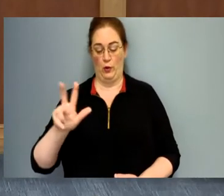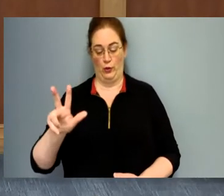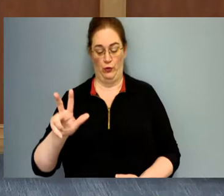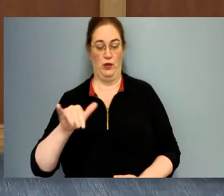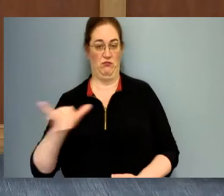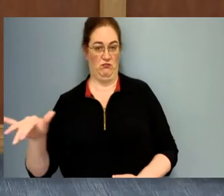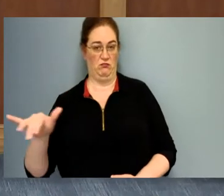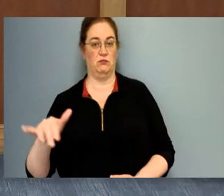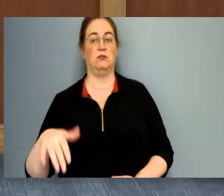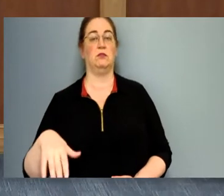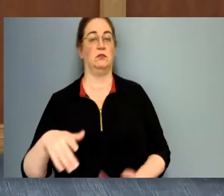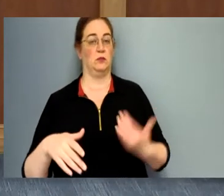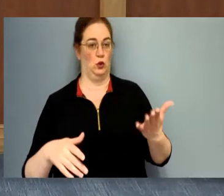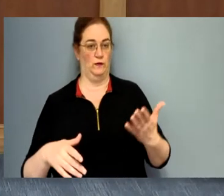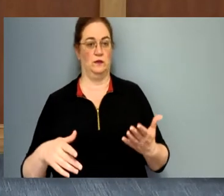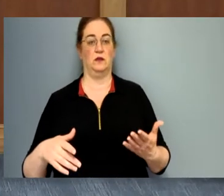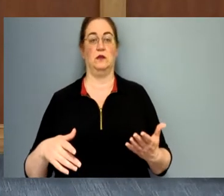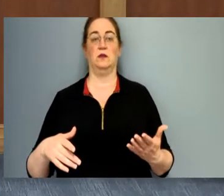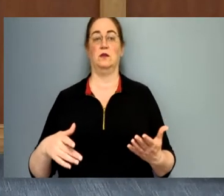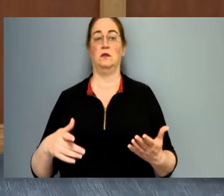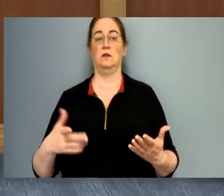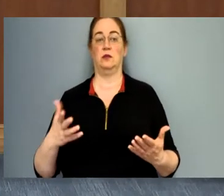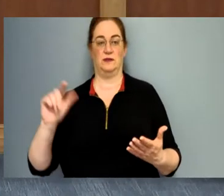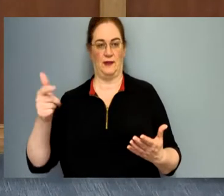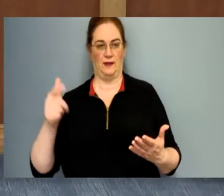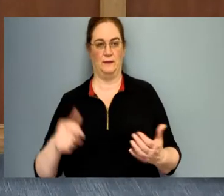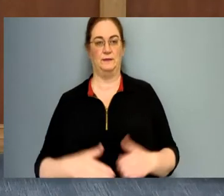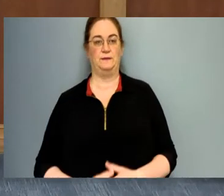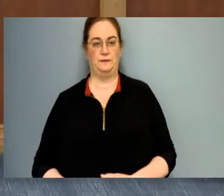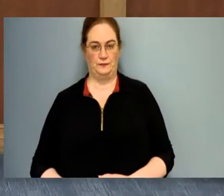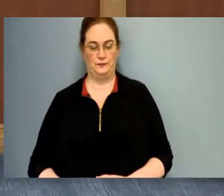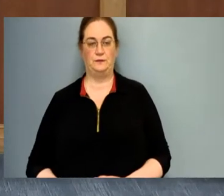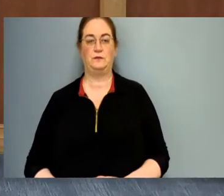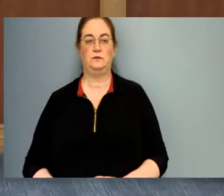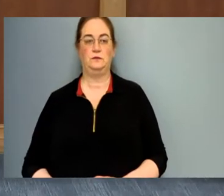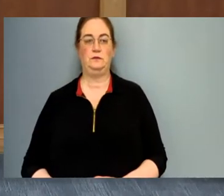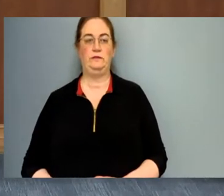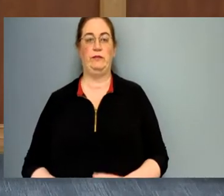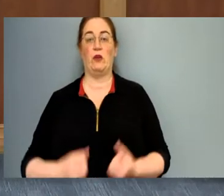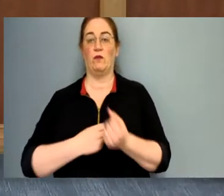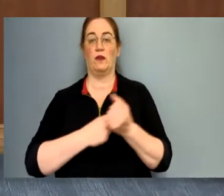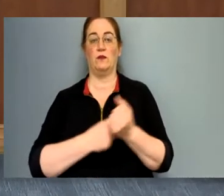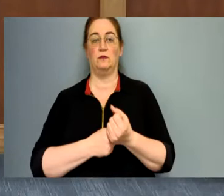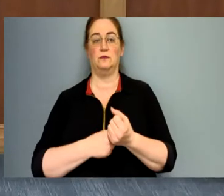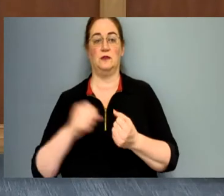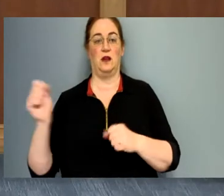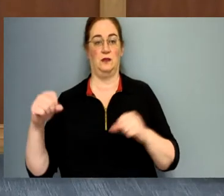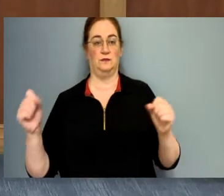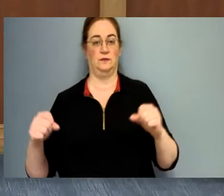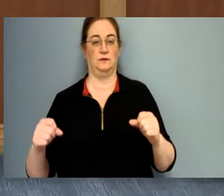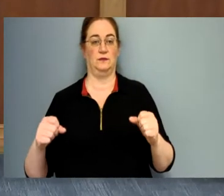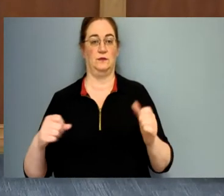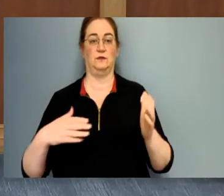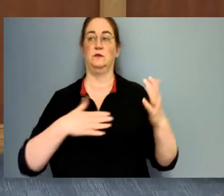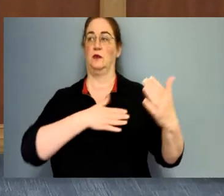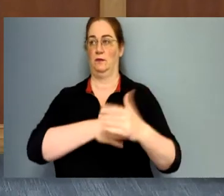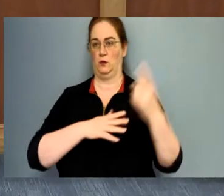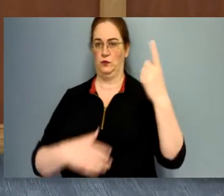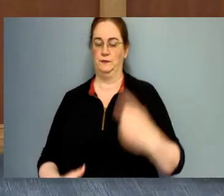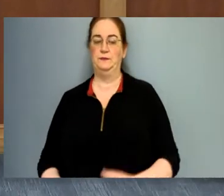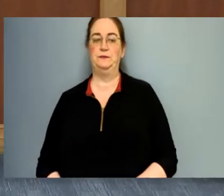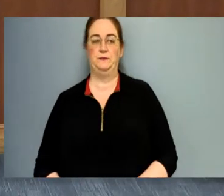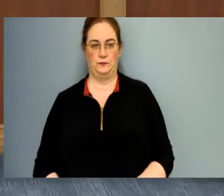moved. Okay, motion made. Second. And seconded. All in favor? Aye. Aye. Opposed.